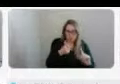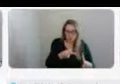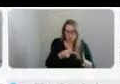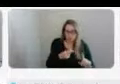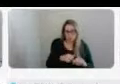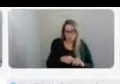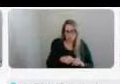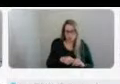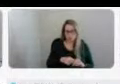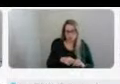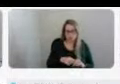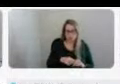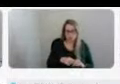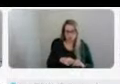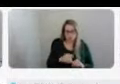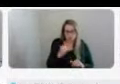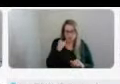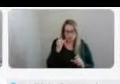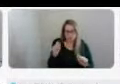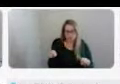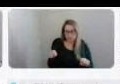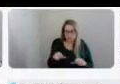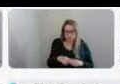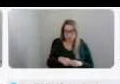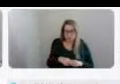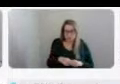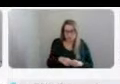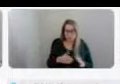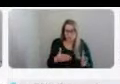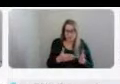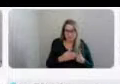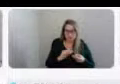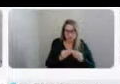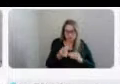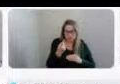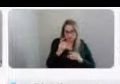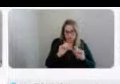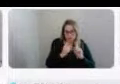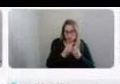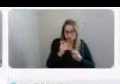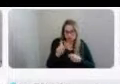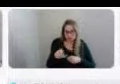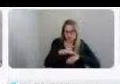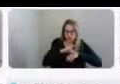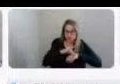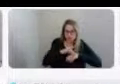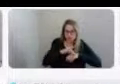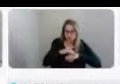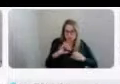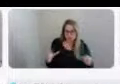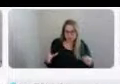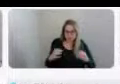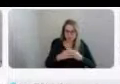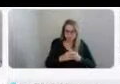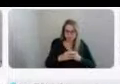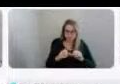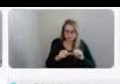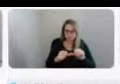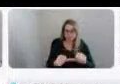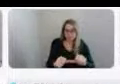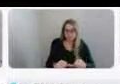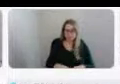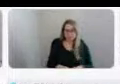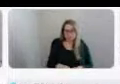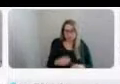as if possible violation number one the district shall be geographically compact and continuous